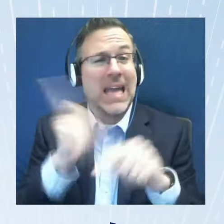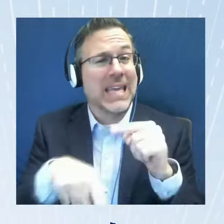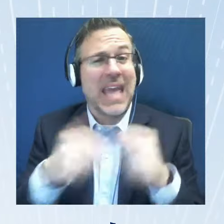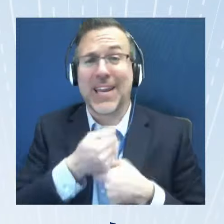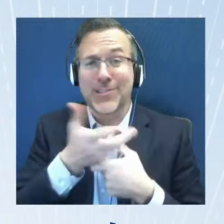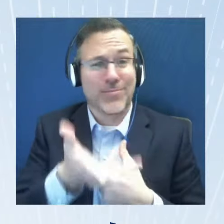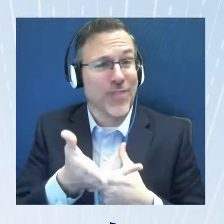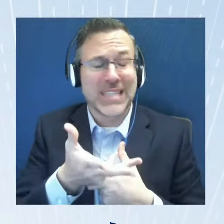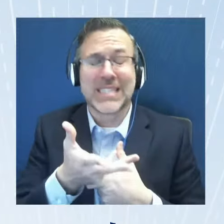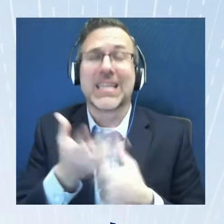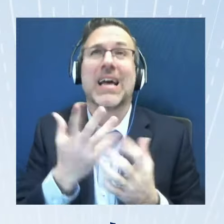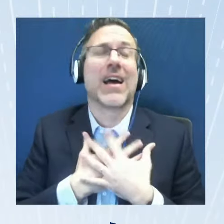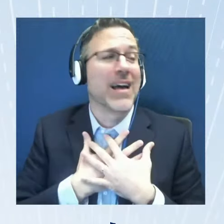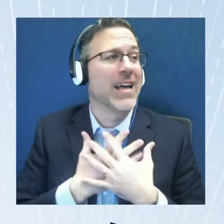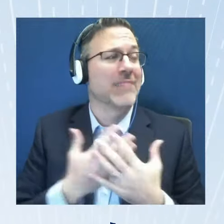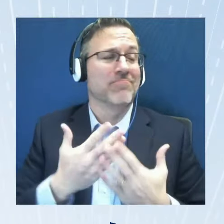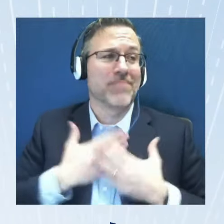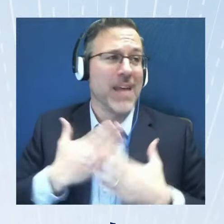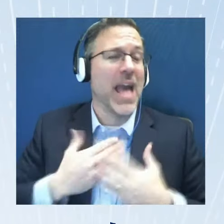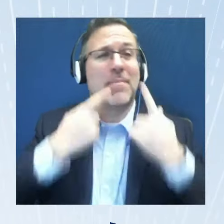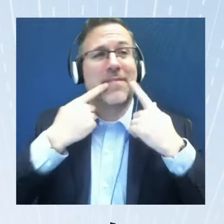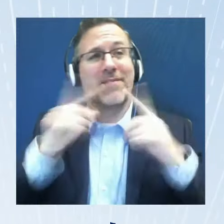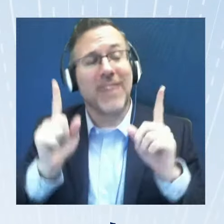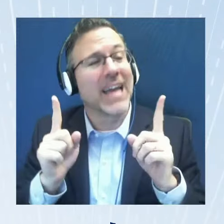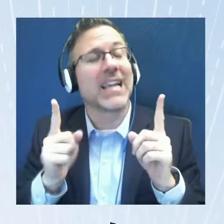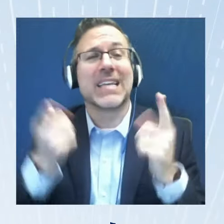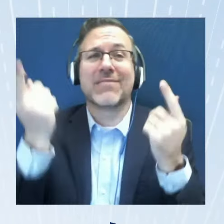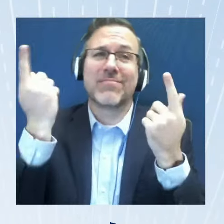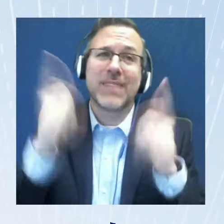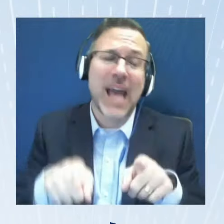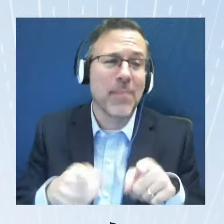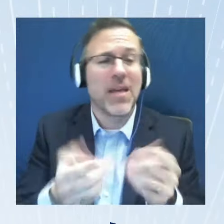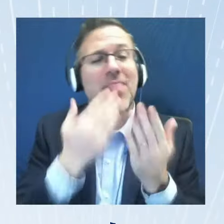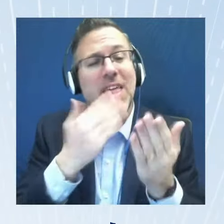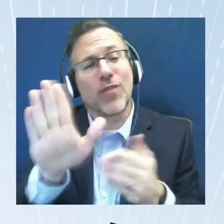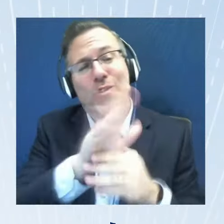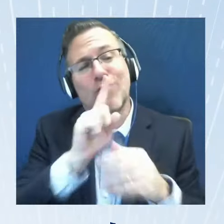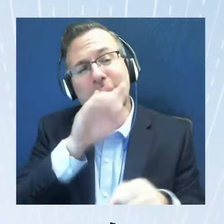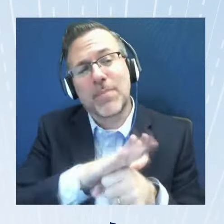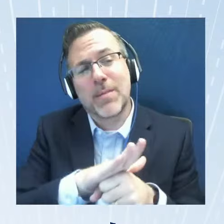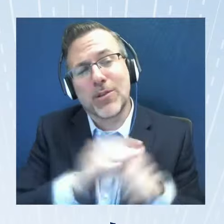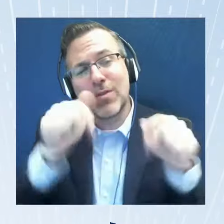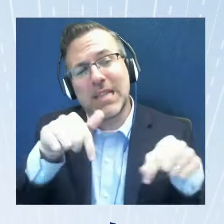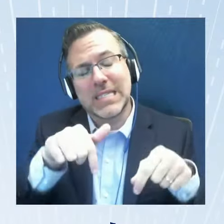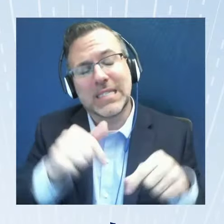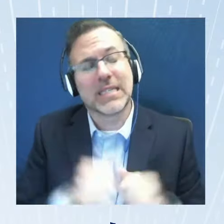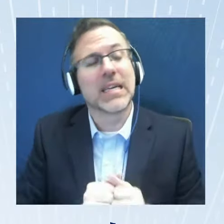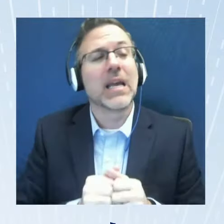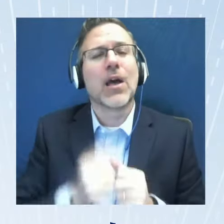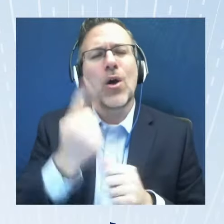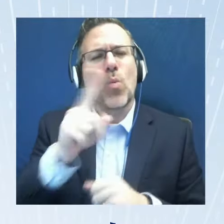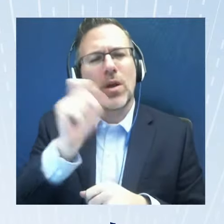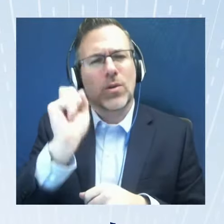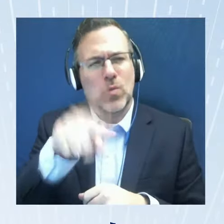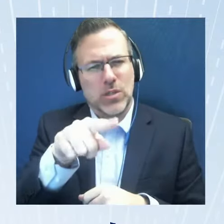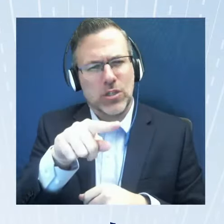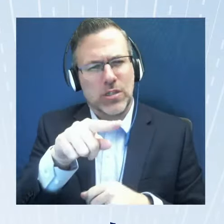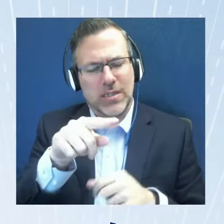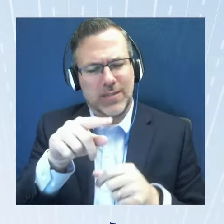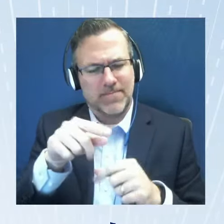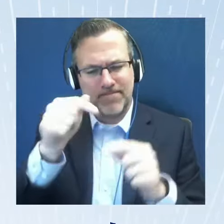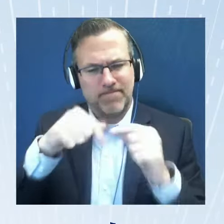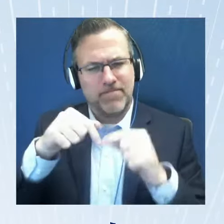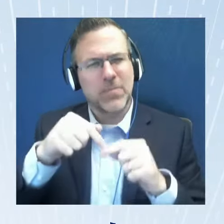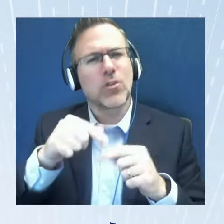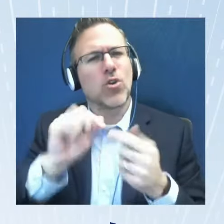this is and how much we appreciate you all focusing on this. One of the questions that I have is related to